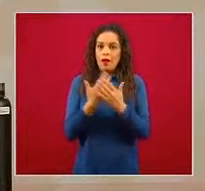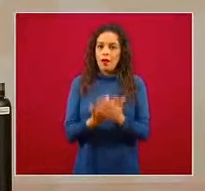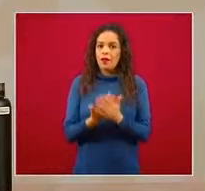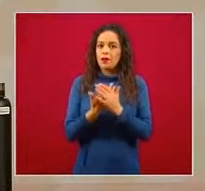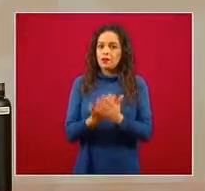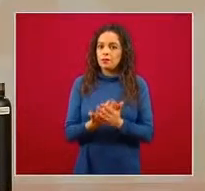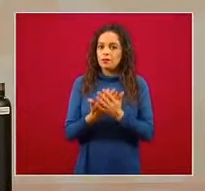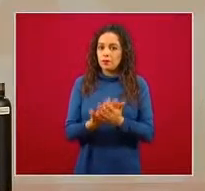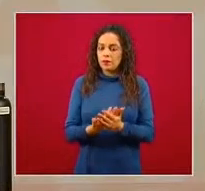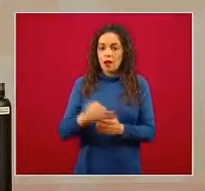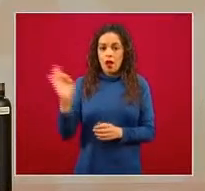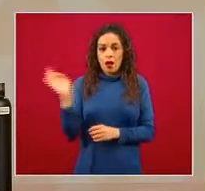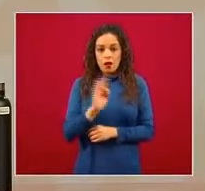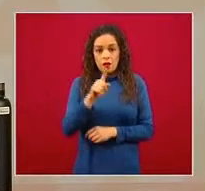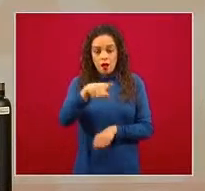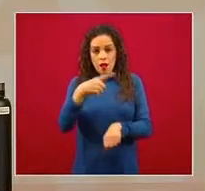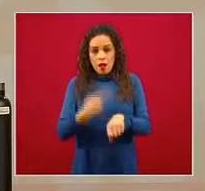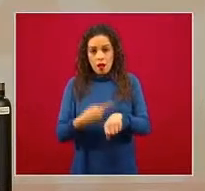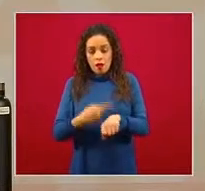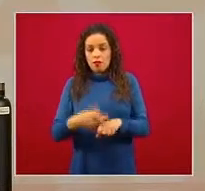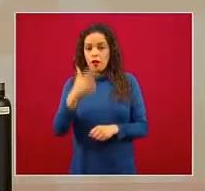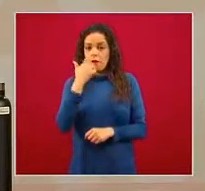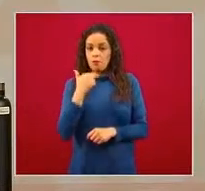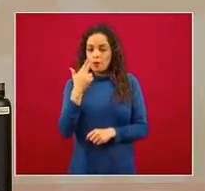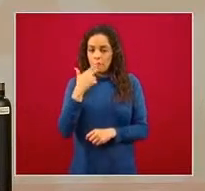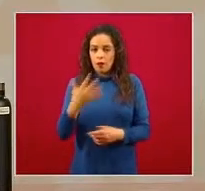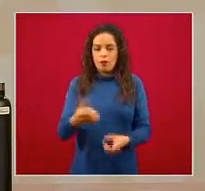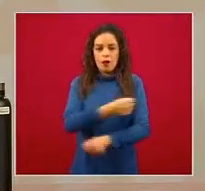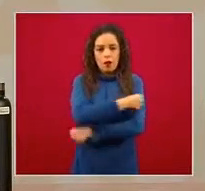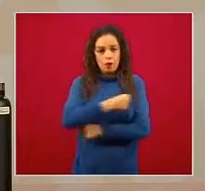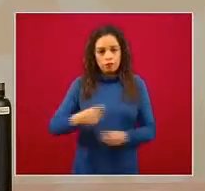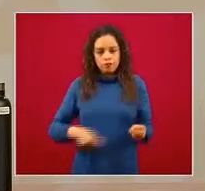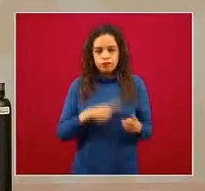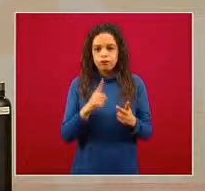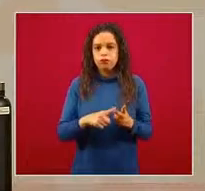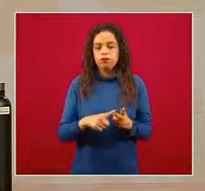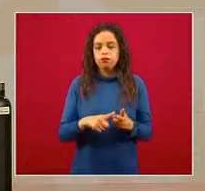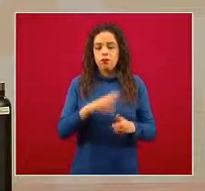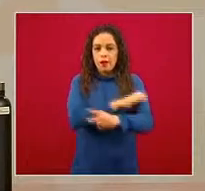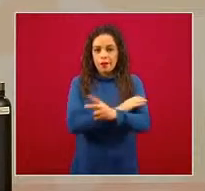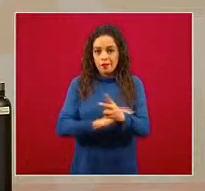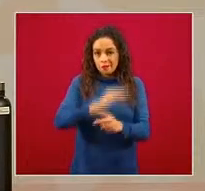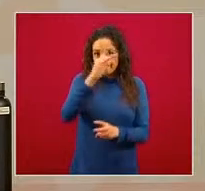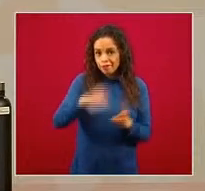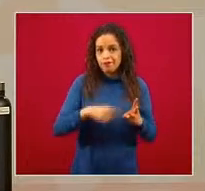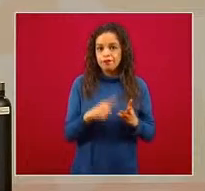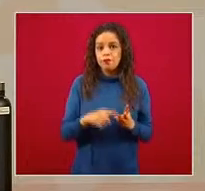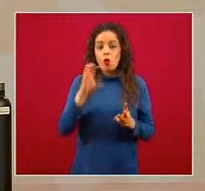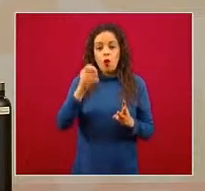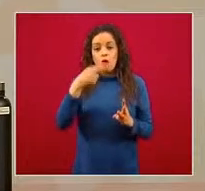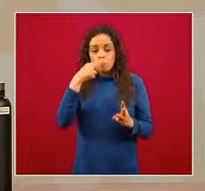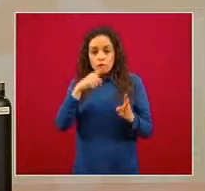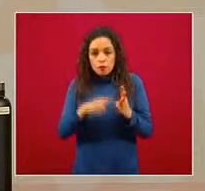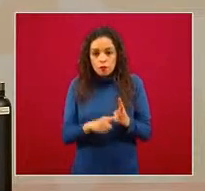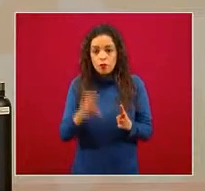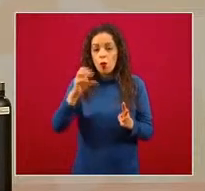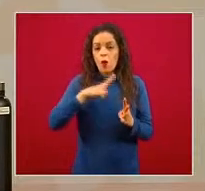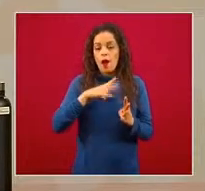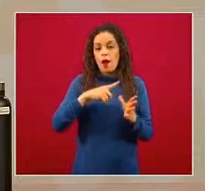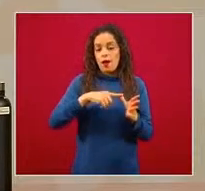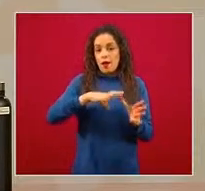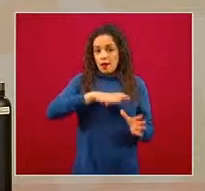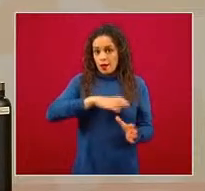wait. If you have diabetes, if you have obesity, hypertension, if you're a smoker, if you have cancer,